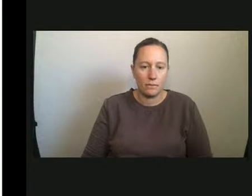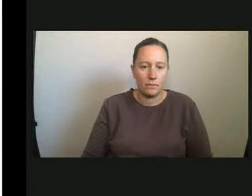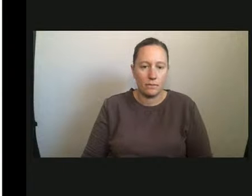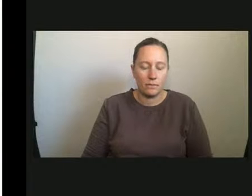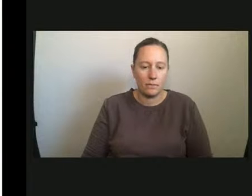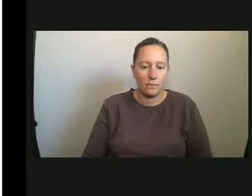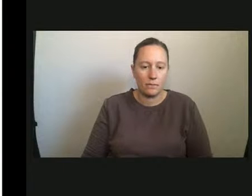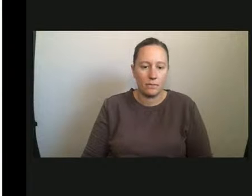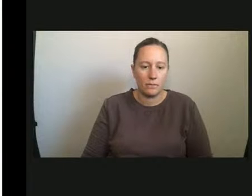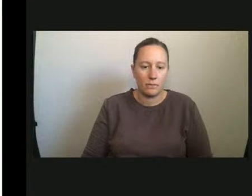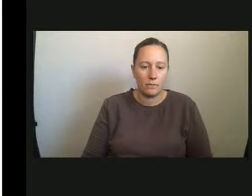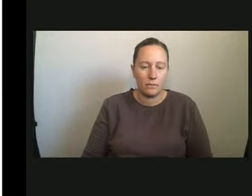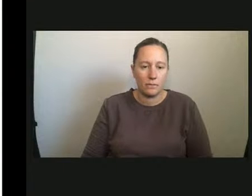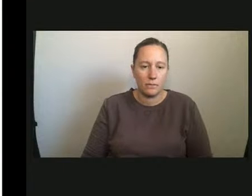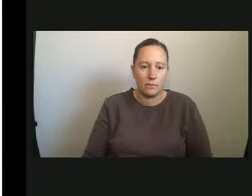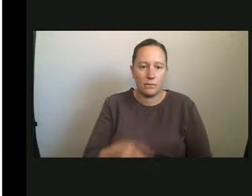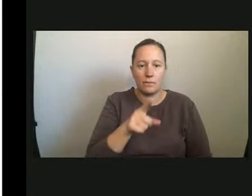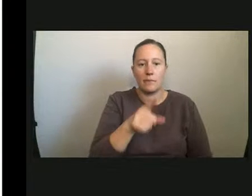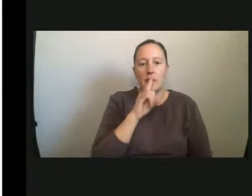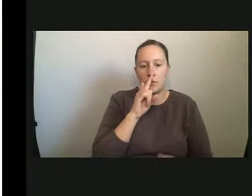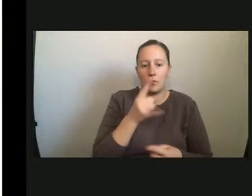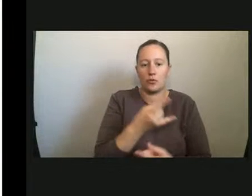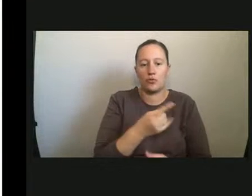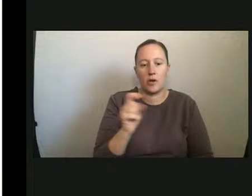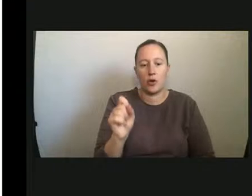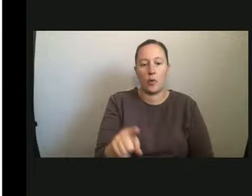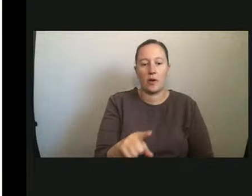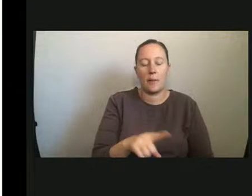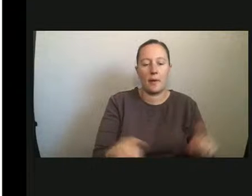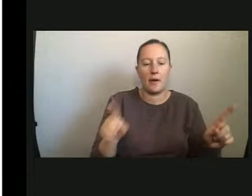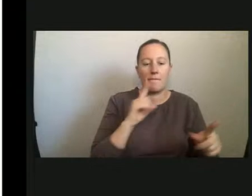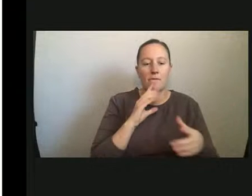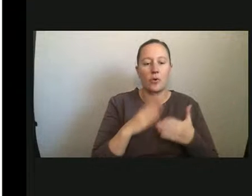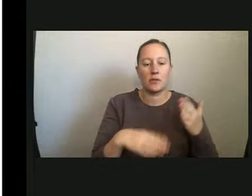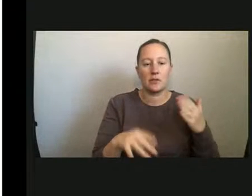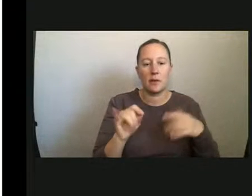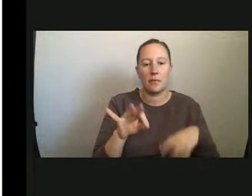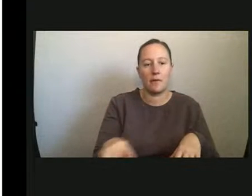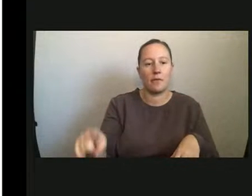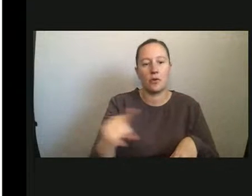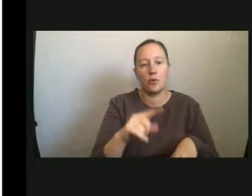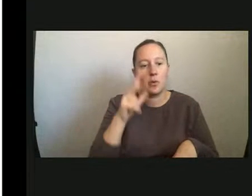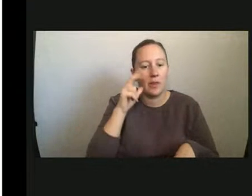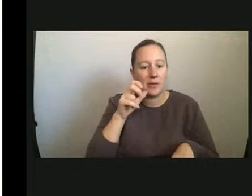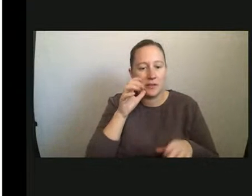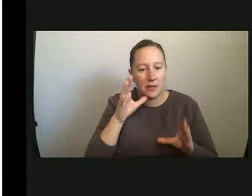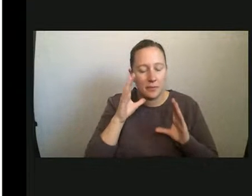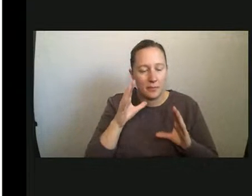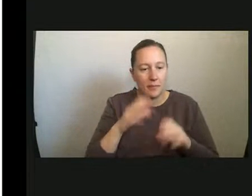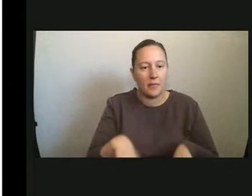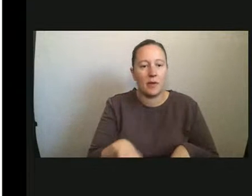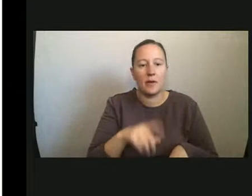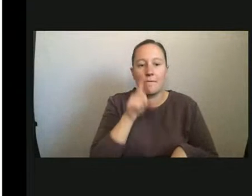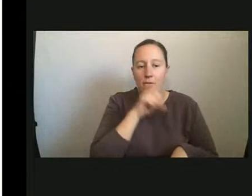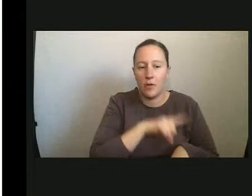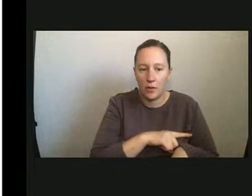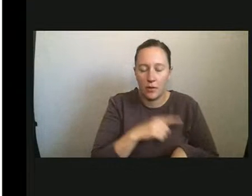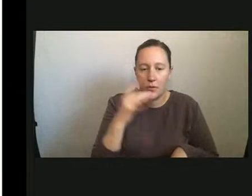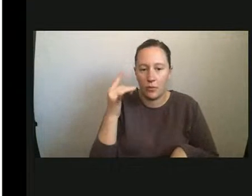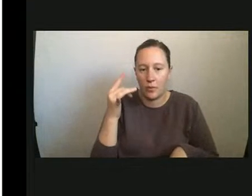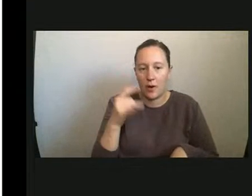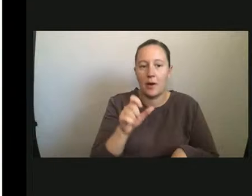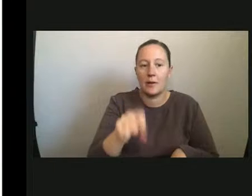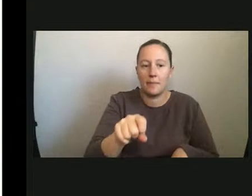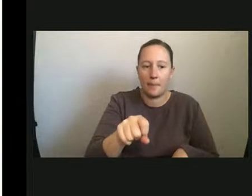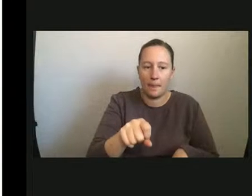Okay, I'm going to admit this was a bit of a trick question, but for those of you who are listening carefully, you'll know that this is false. You do